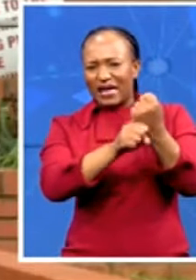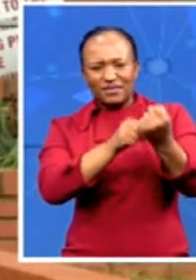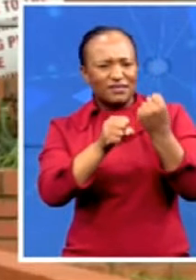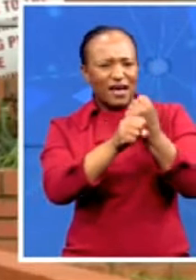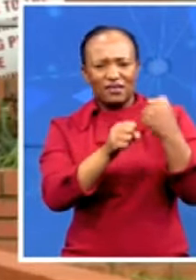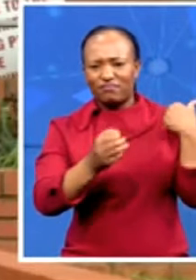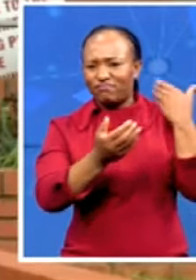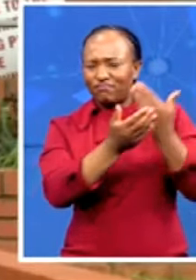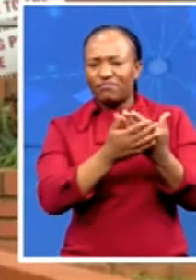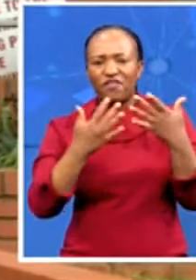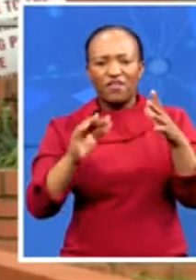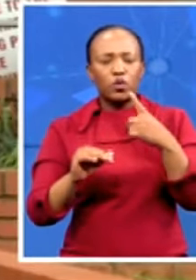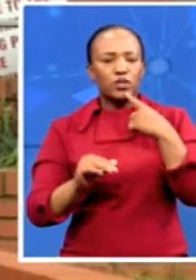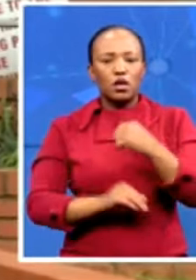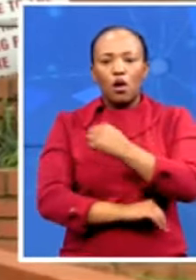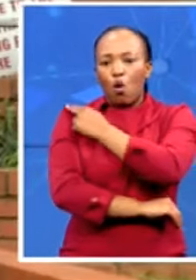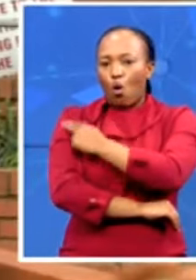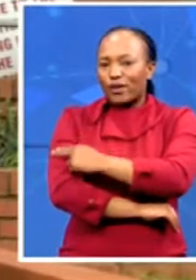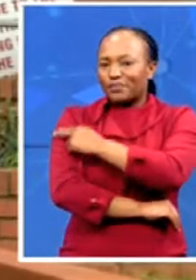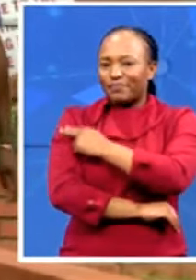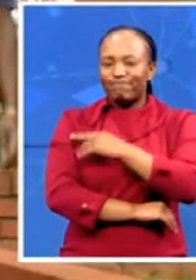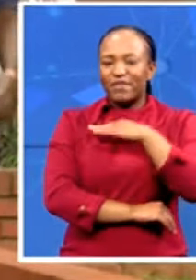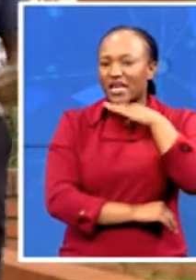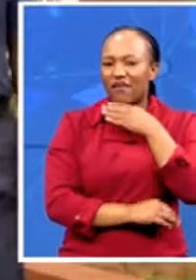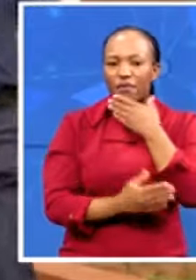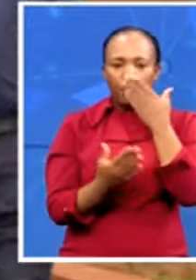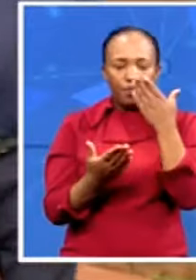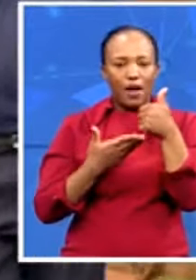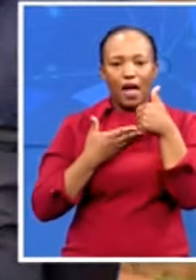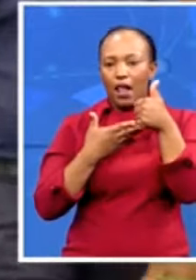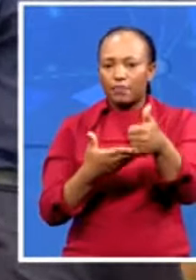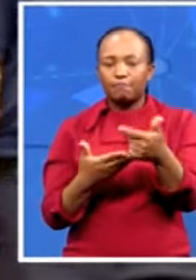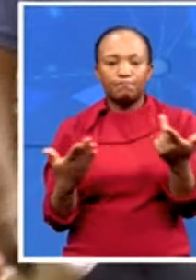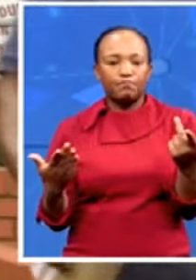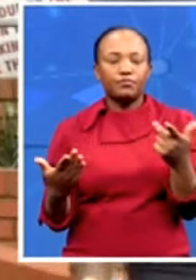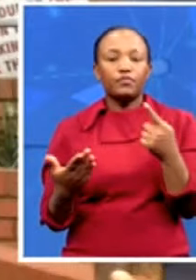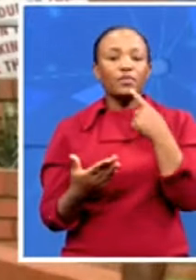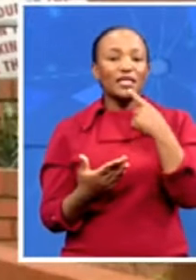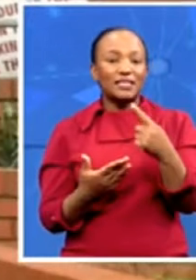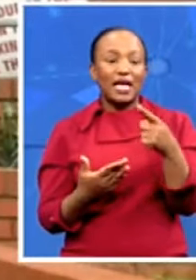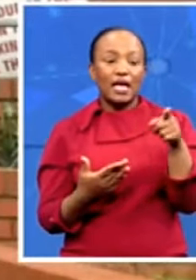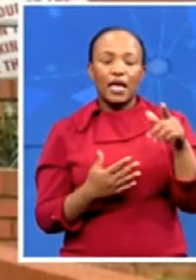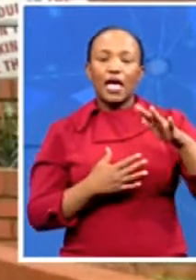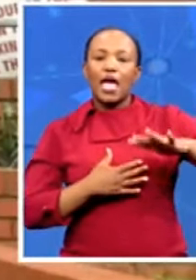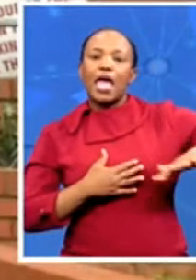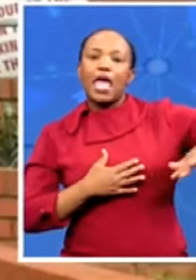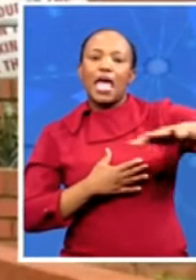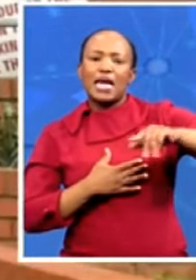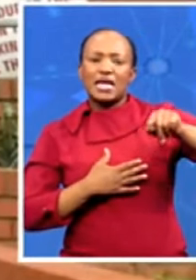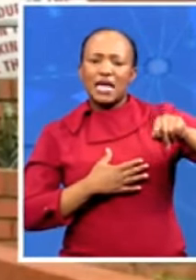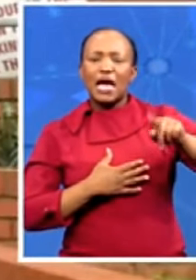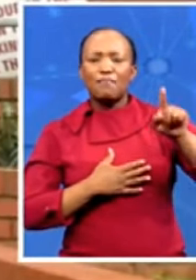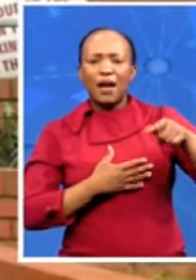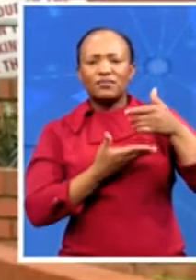but they're saying that the hospital, because it's in this area, it's supposed to be helping the people who are living in this area. They